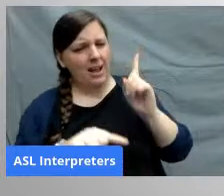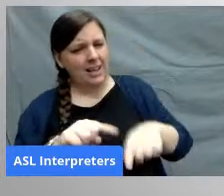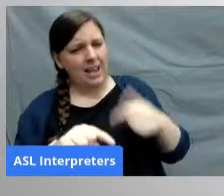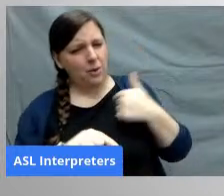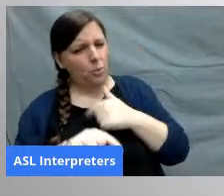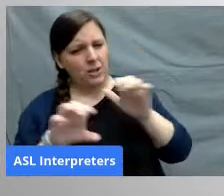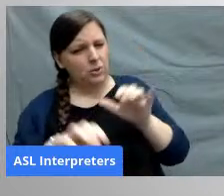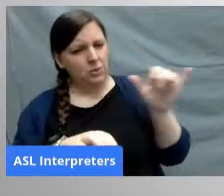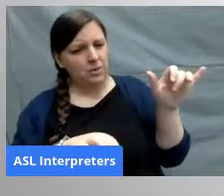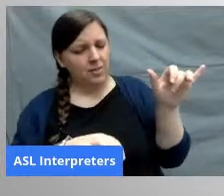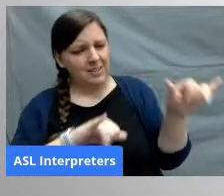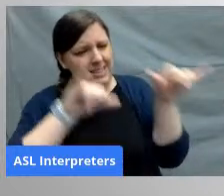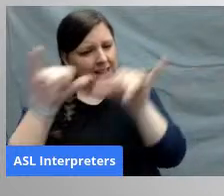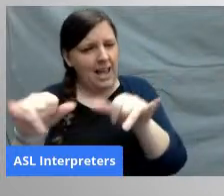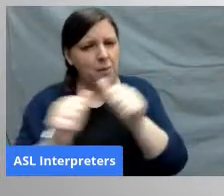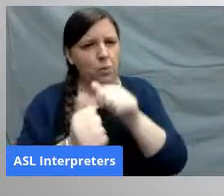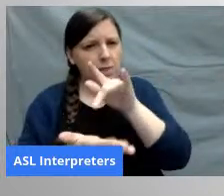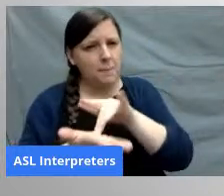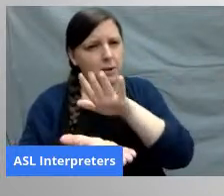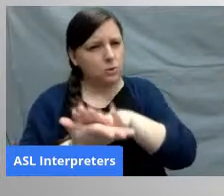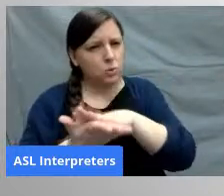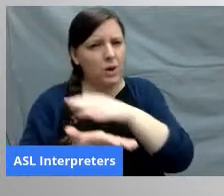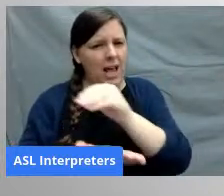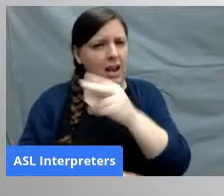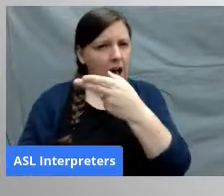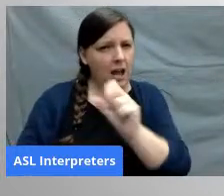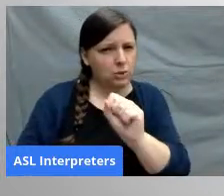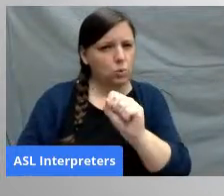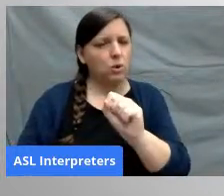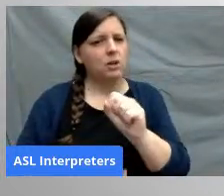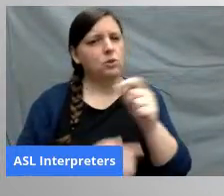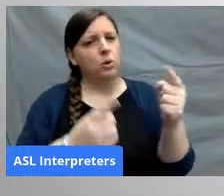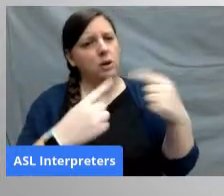high schoolers to get them back in the building sooner?